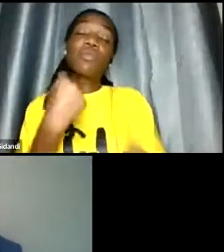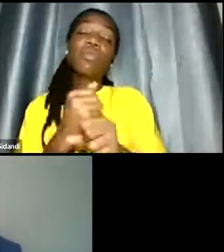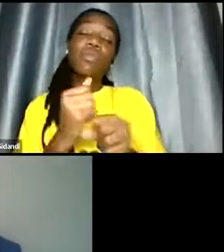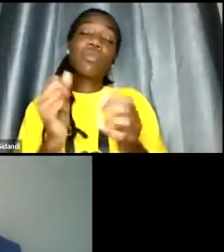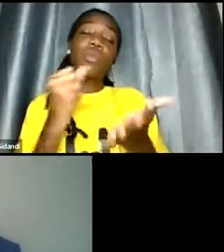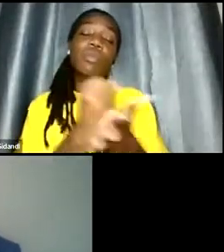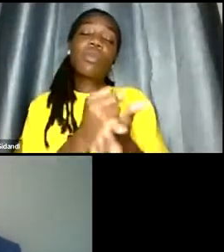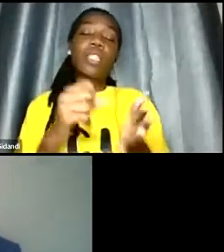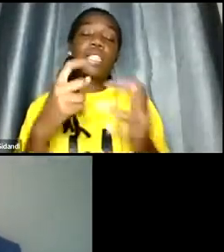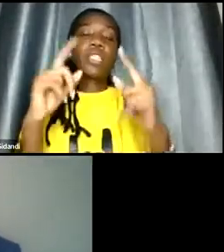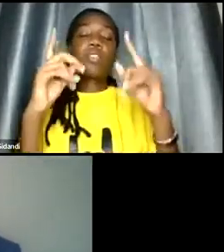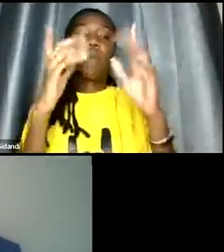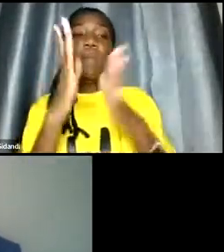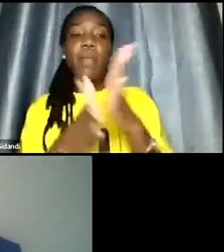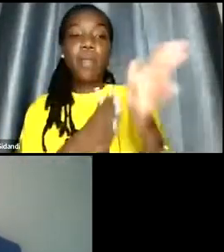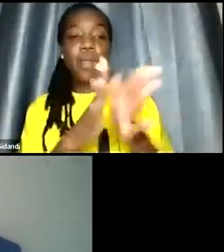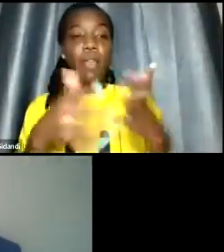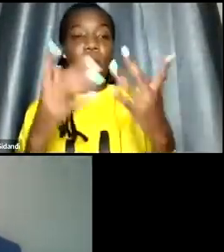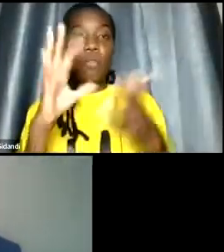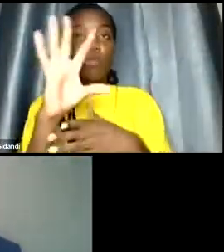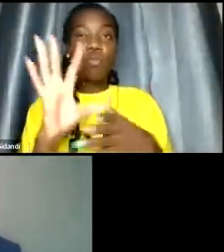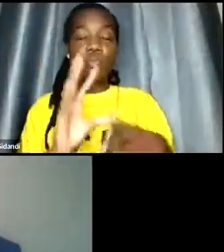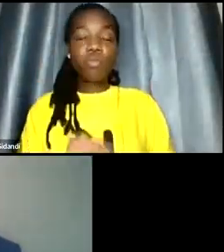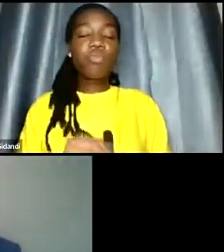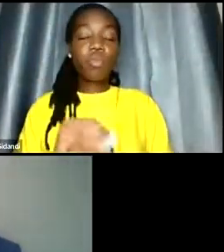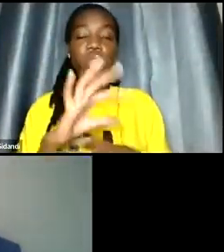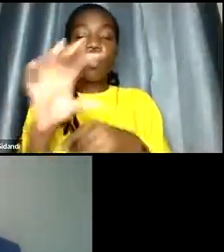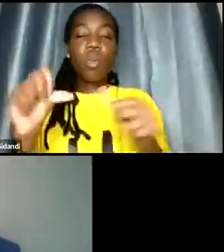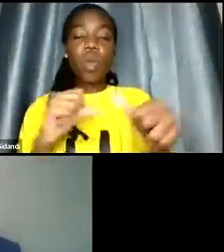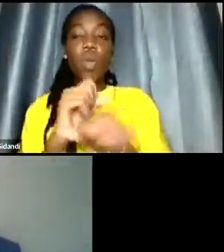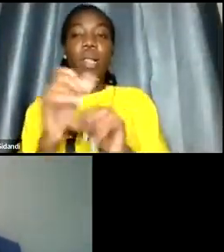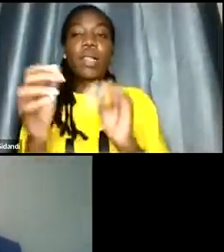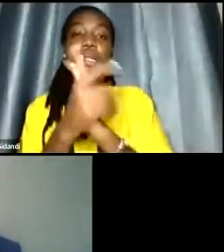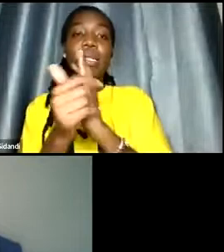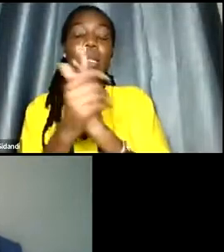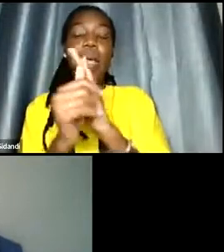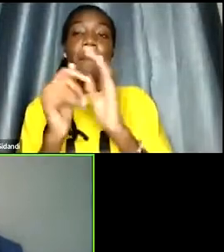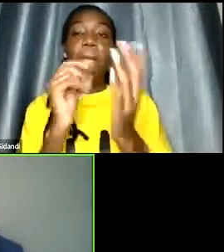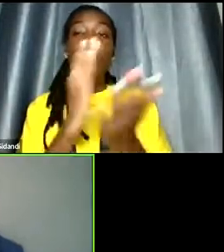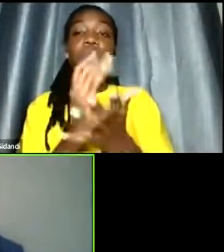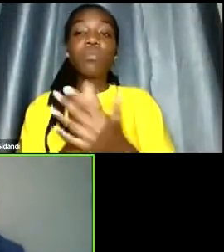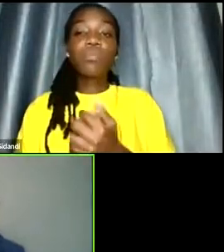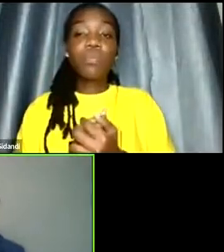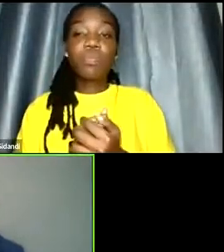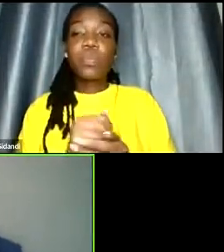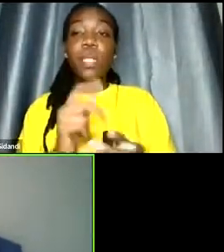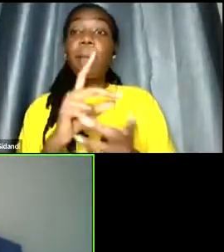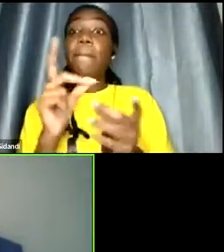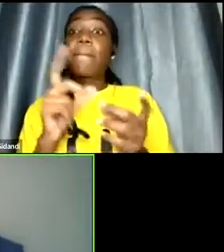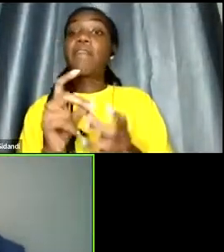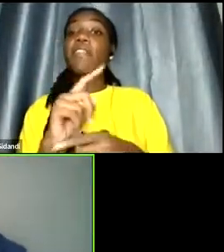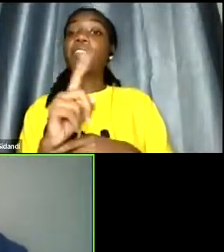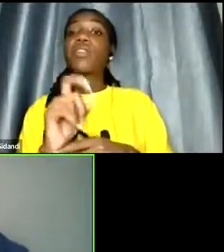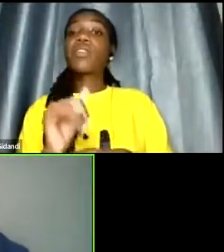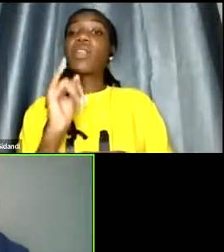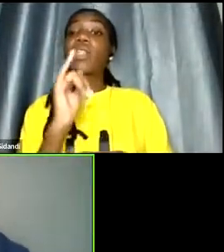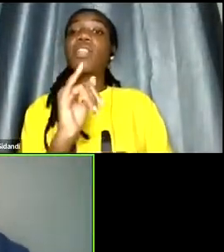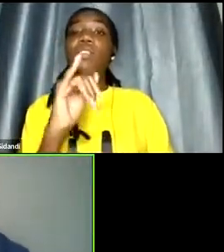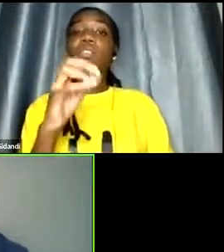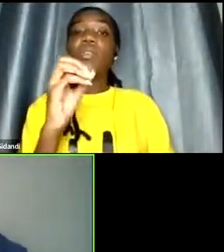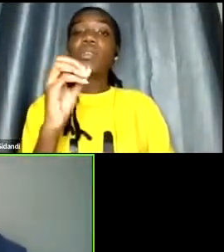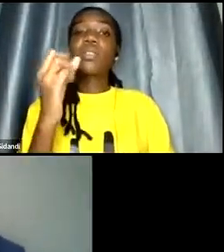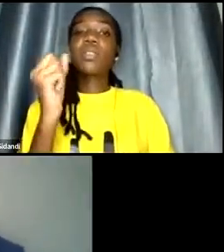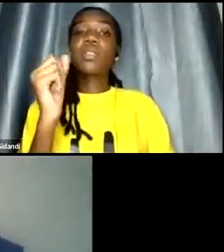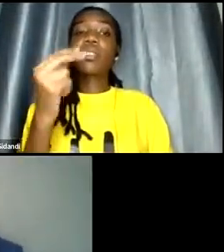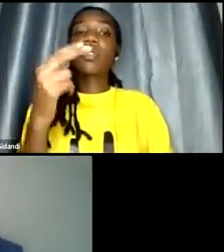growth structure to avoid frustration amongst the talent pool? Excellent question. I think that was asked by Joseph Duku, if I'm not